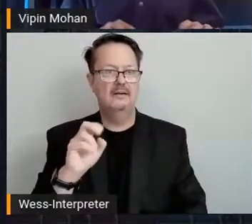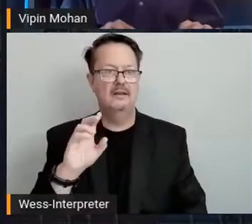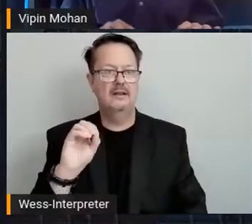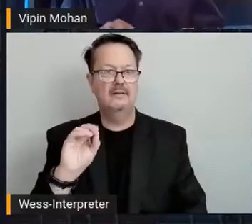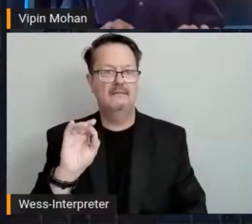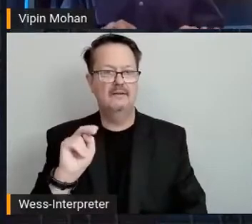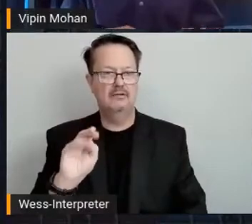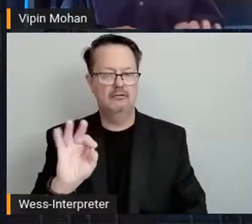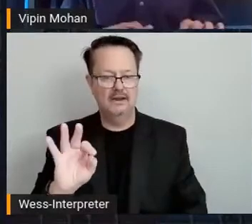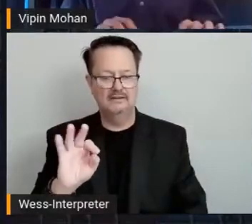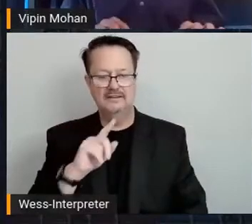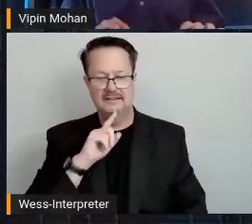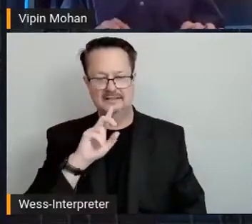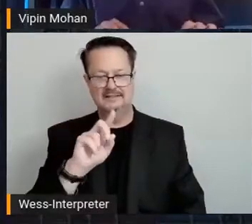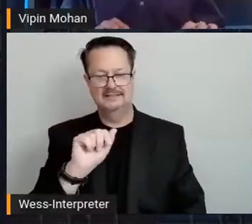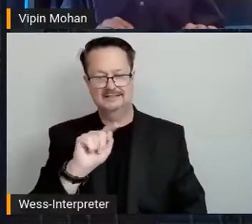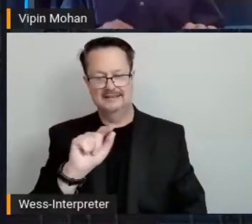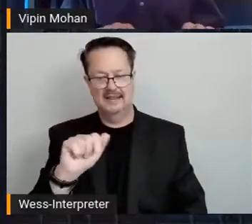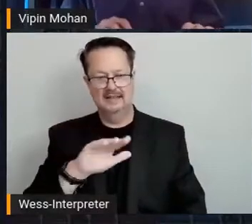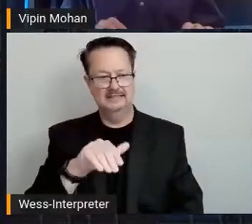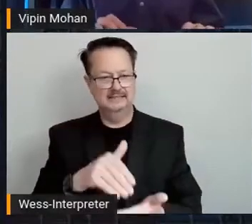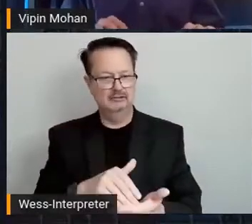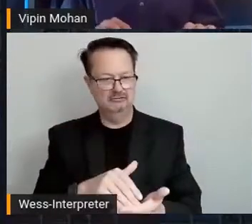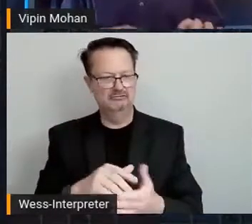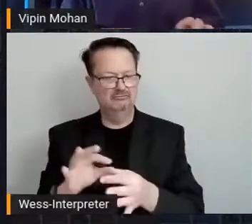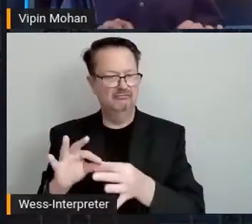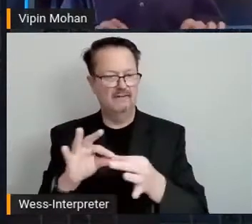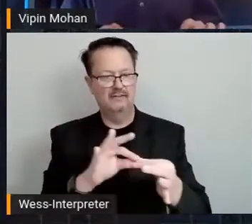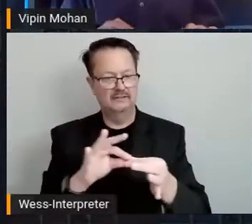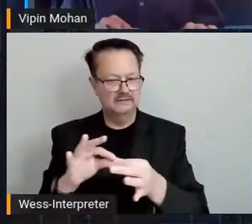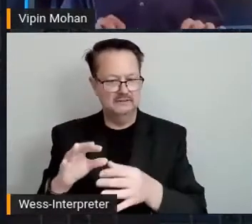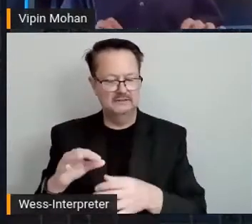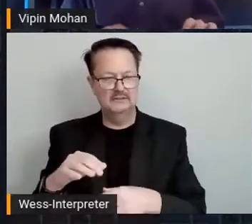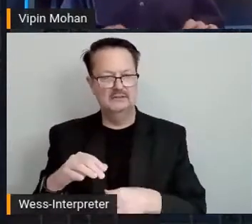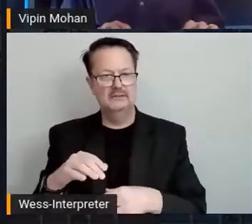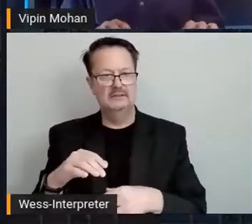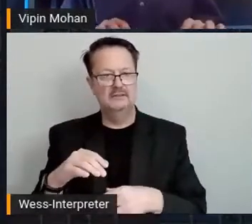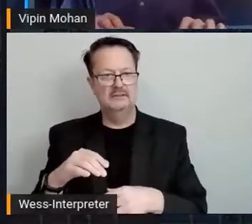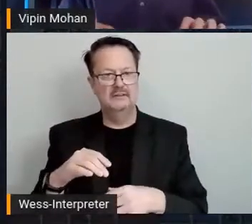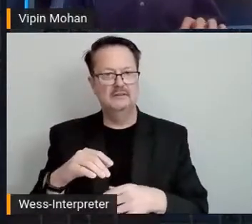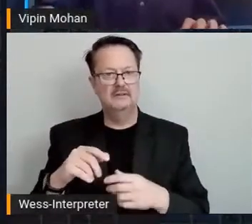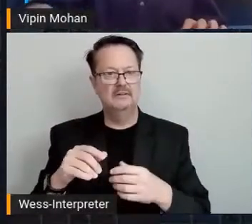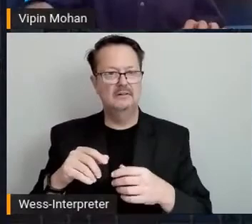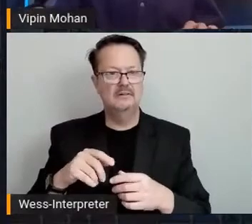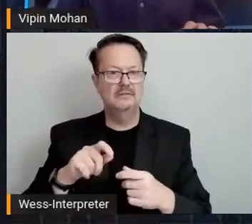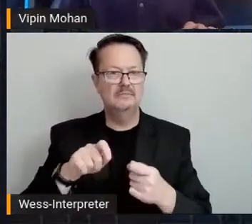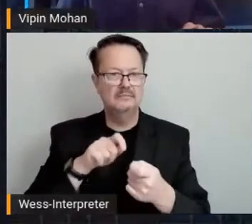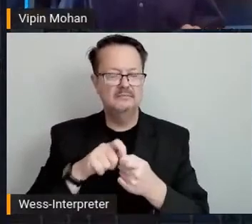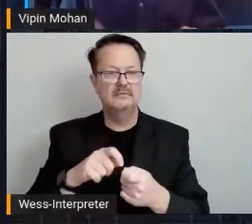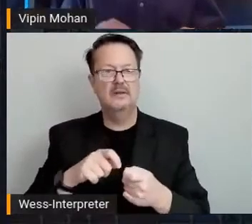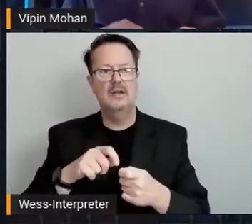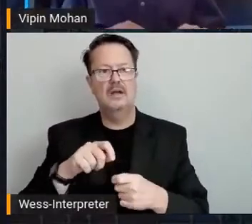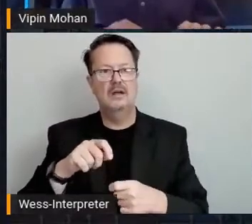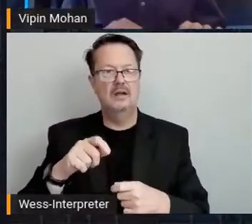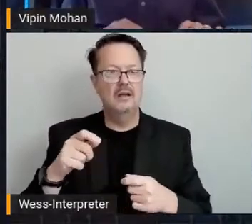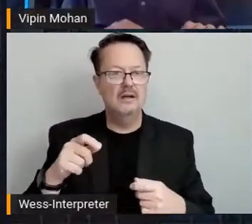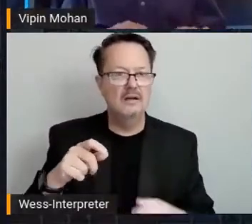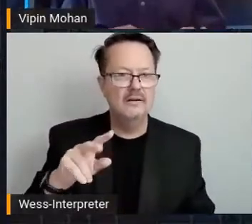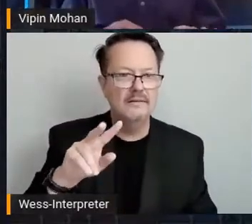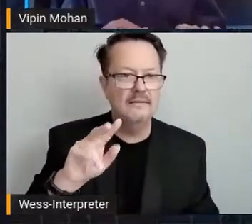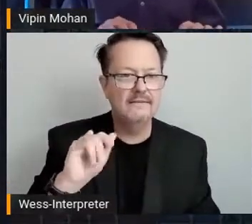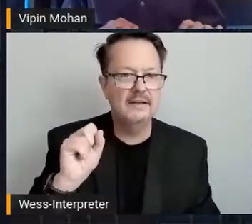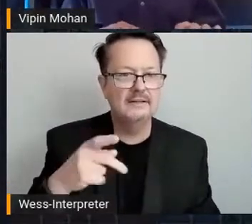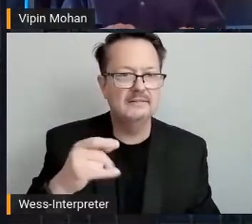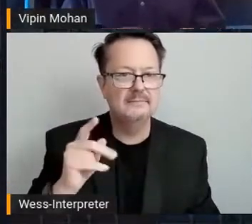is the data center reference. So similar to the control plane machine config, the data plane is